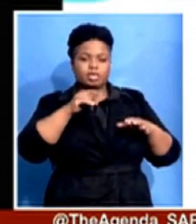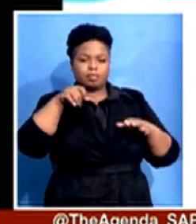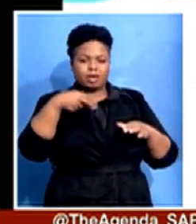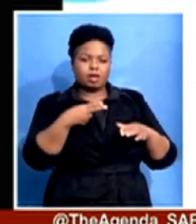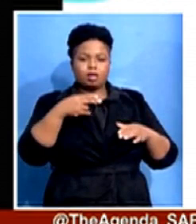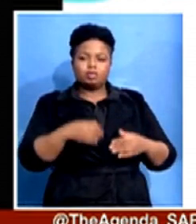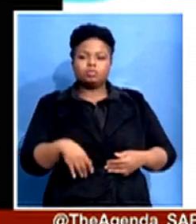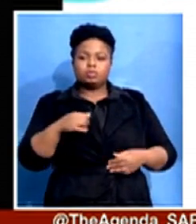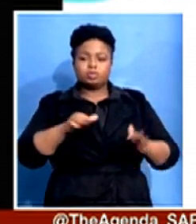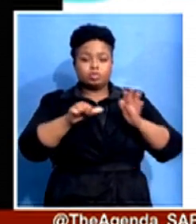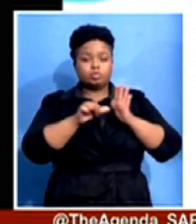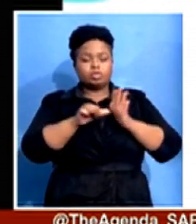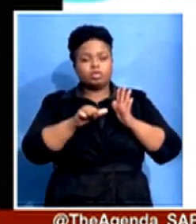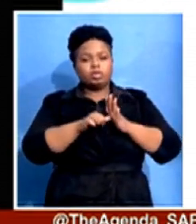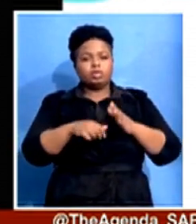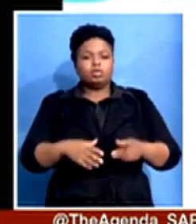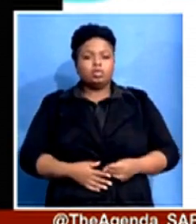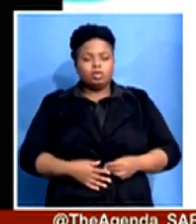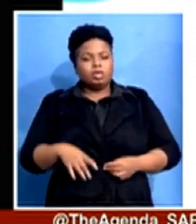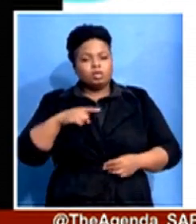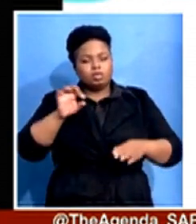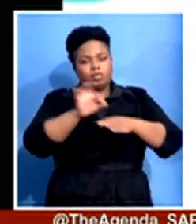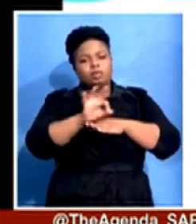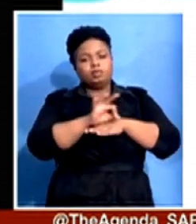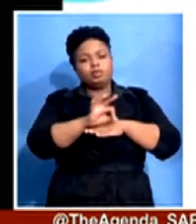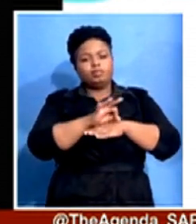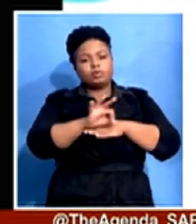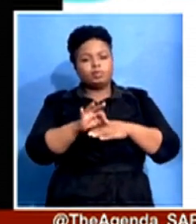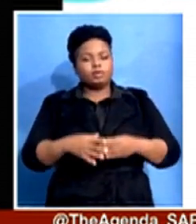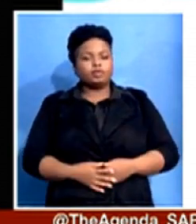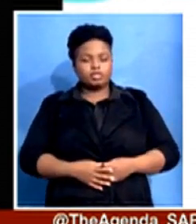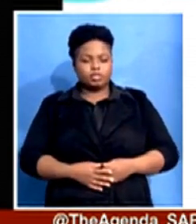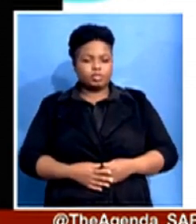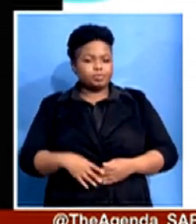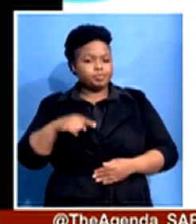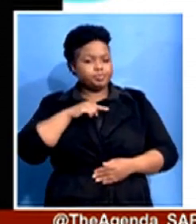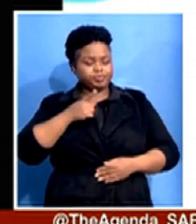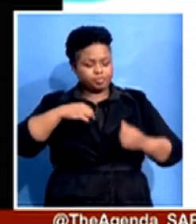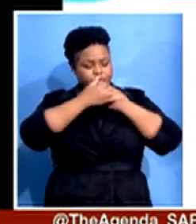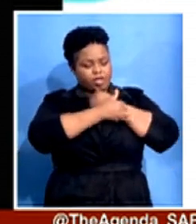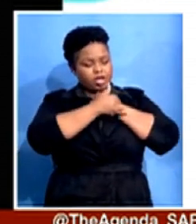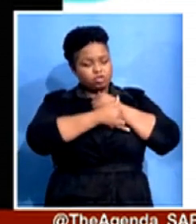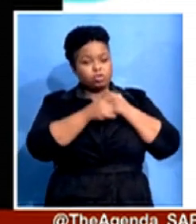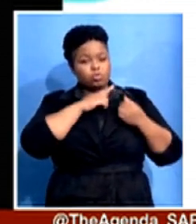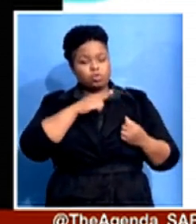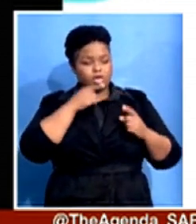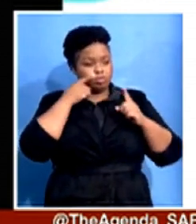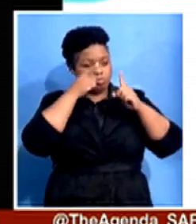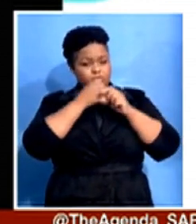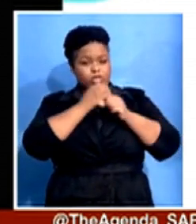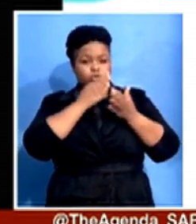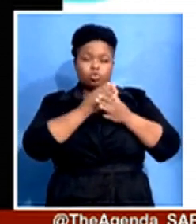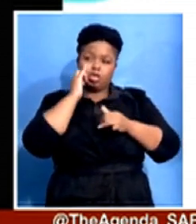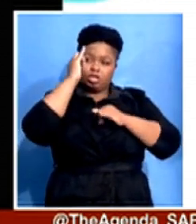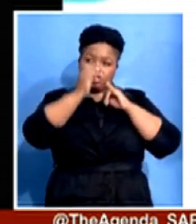has, as we need to ensure that as we strive to be internationally and globally